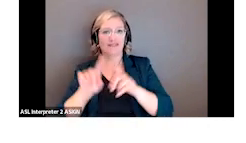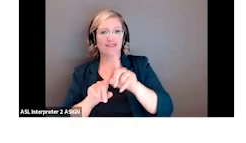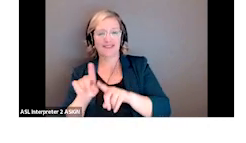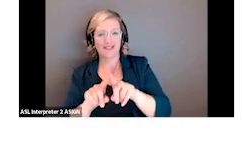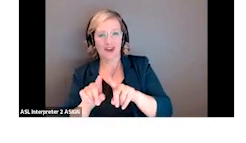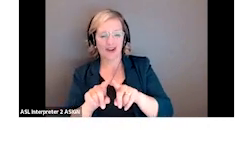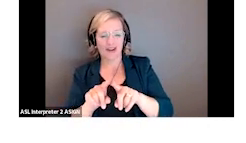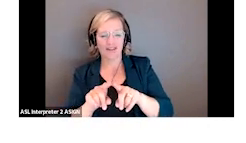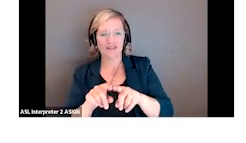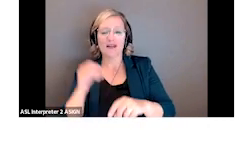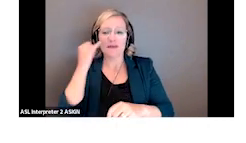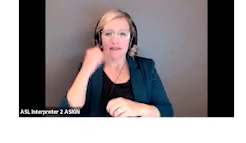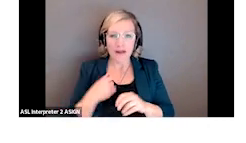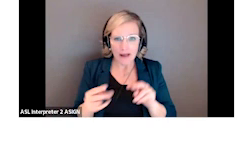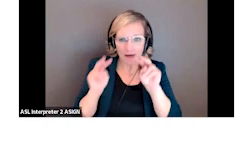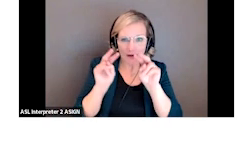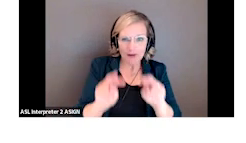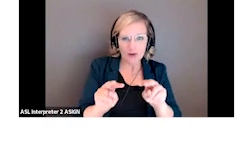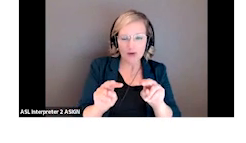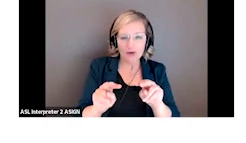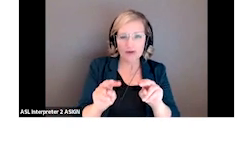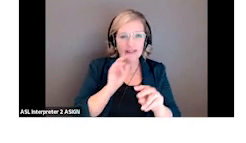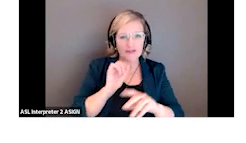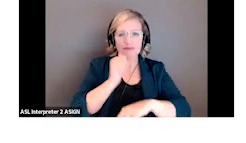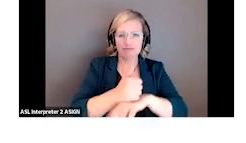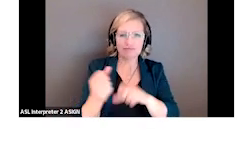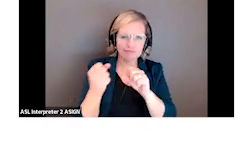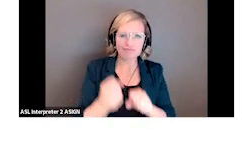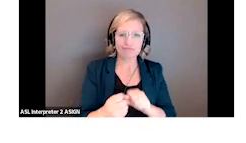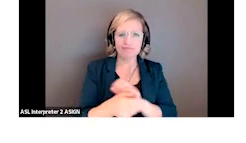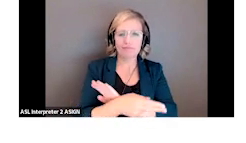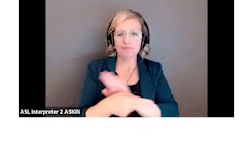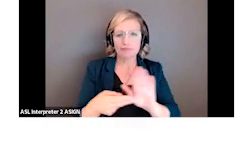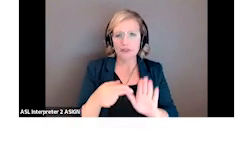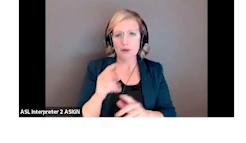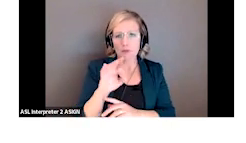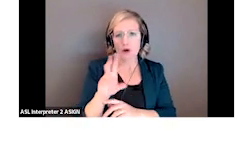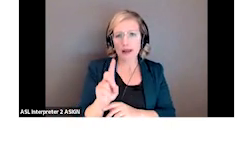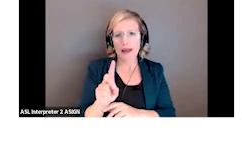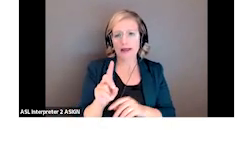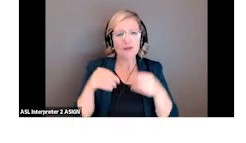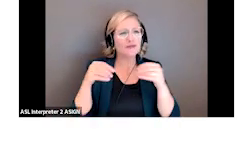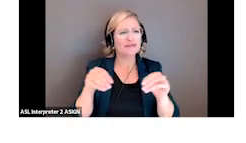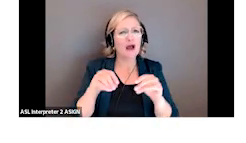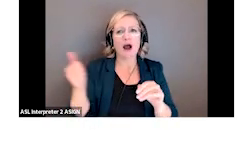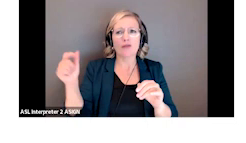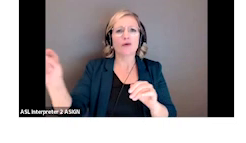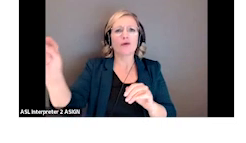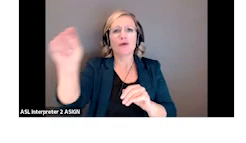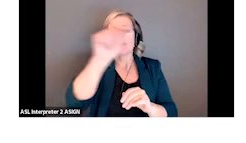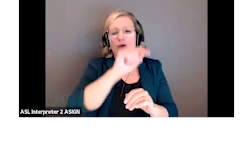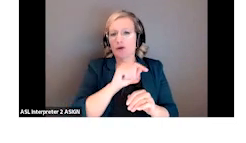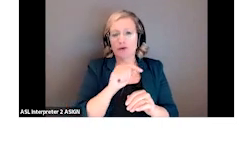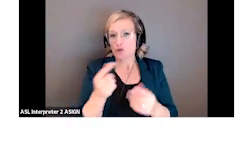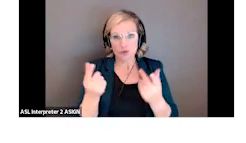in reviews is if you've built your brand, if Amazon is not your first channel, then we can